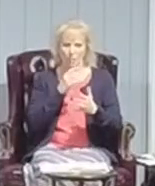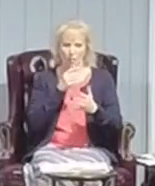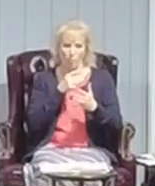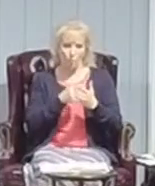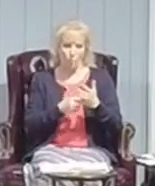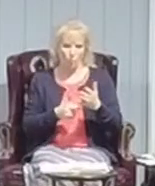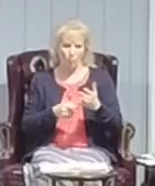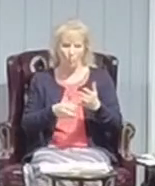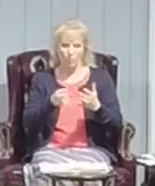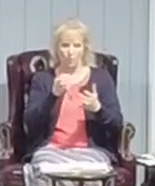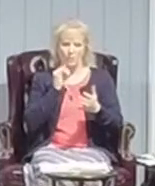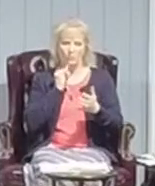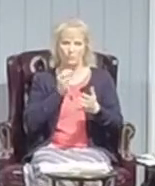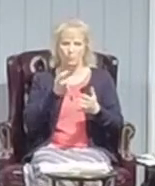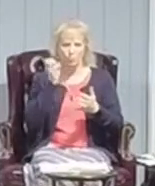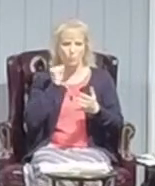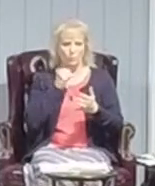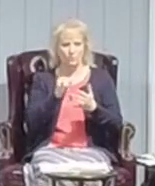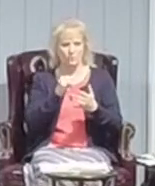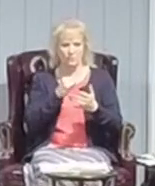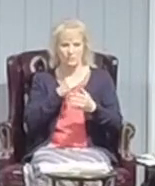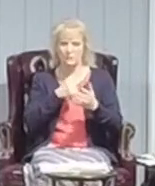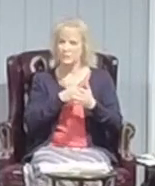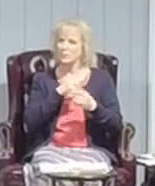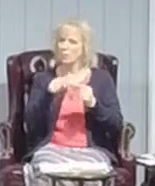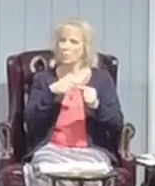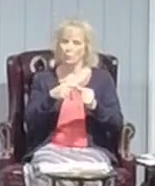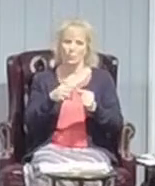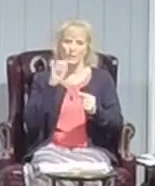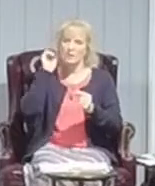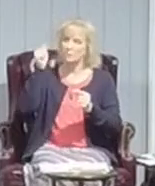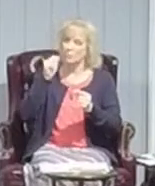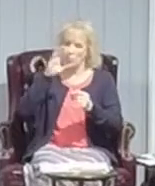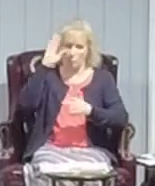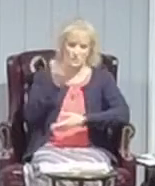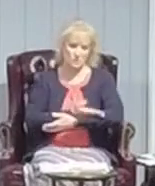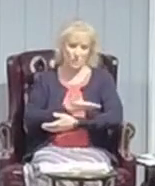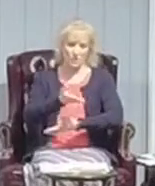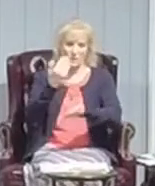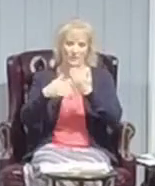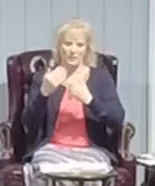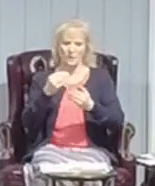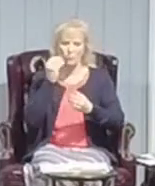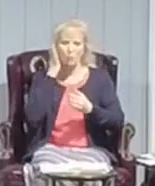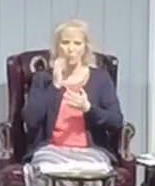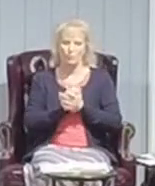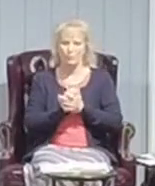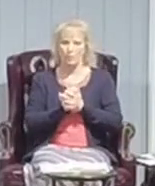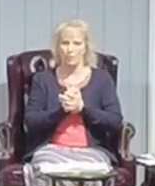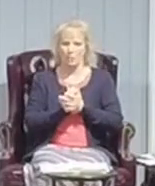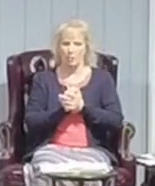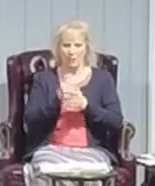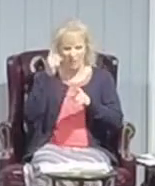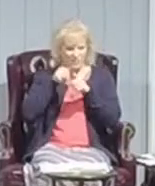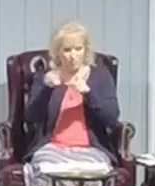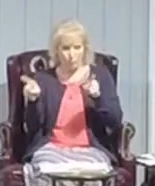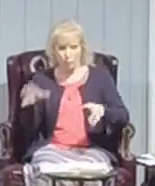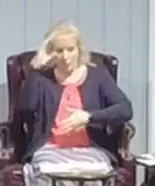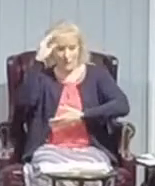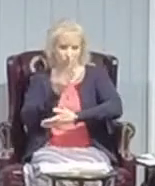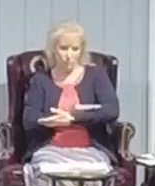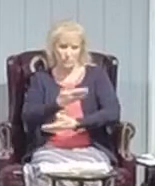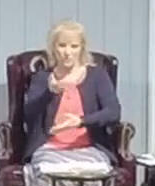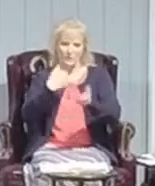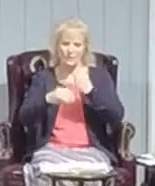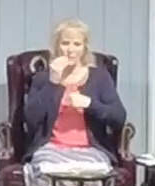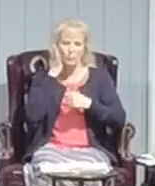son came home? You know, when the prodigal son came home, his father greeted him and with a hug and with a kiss. He put